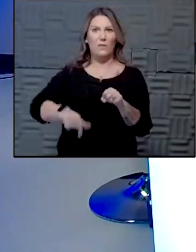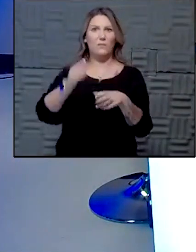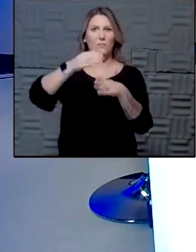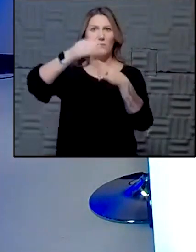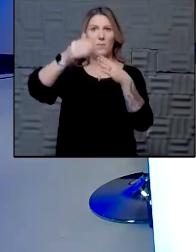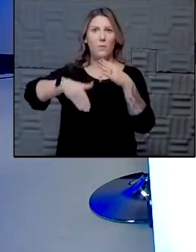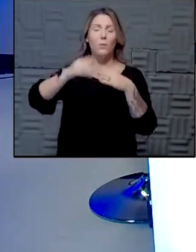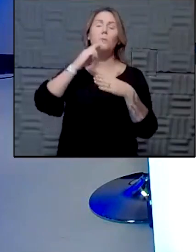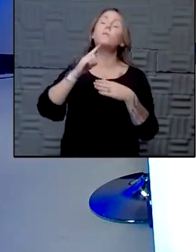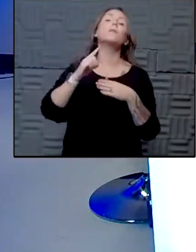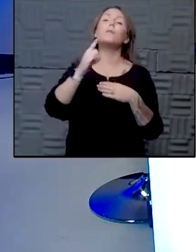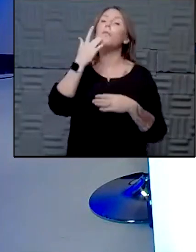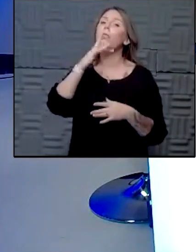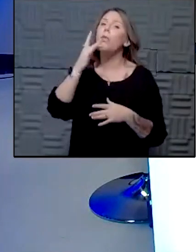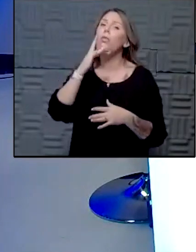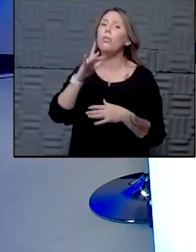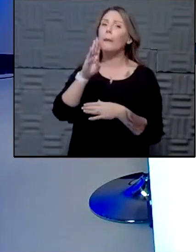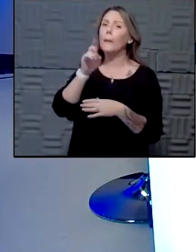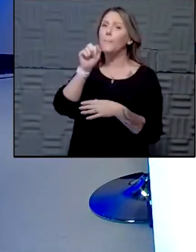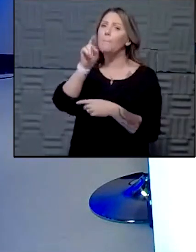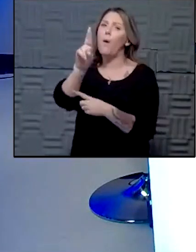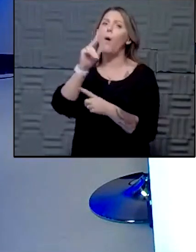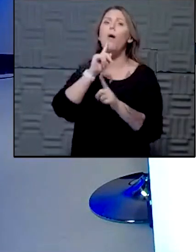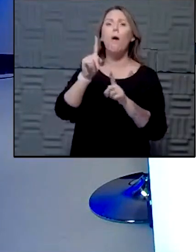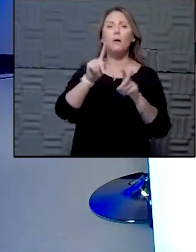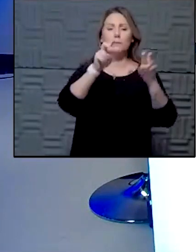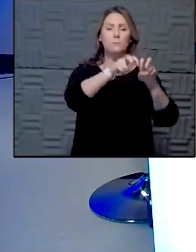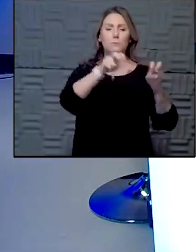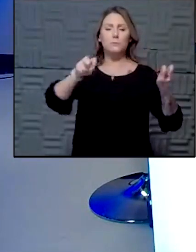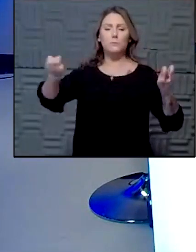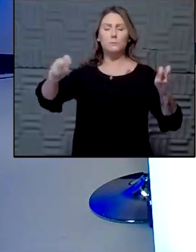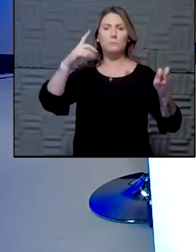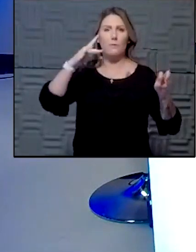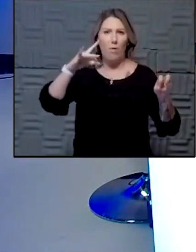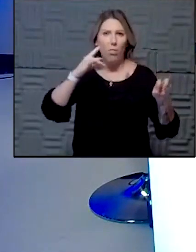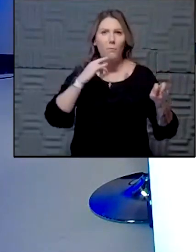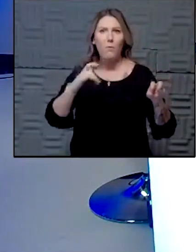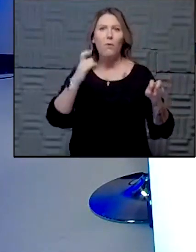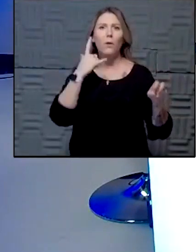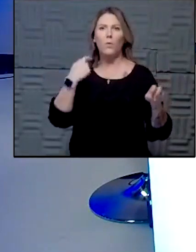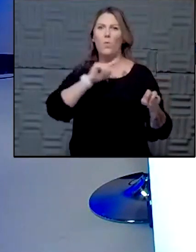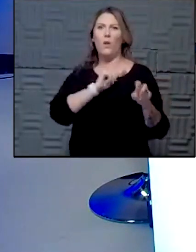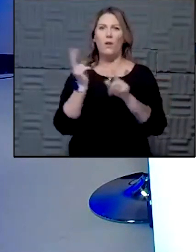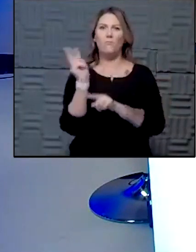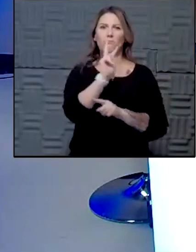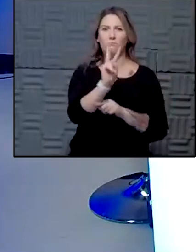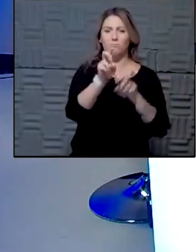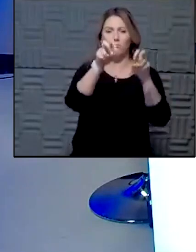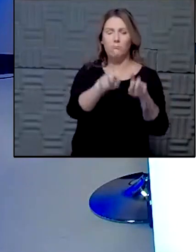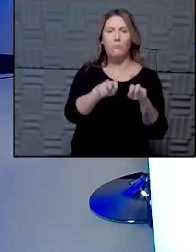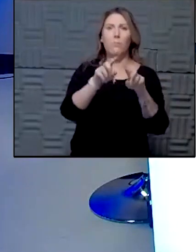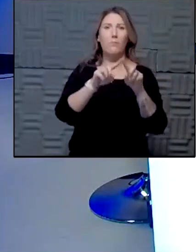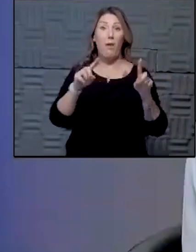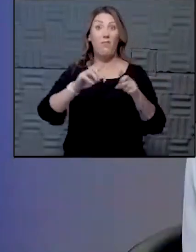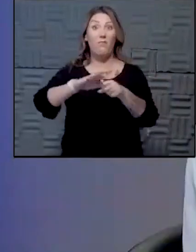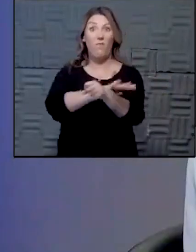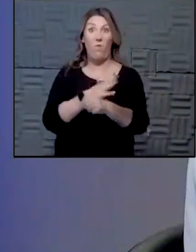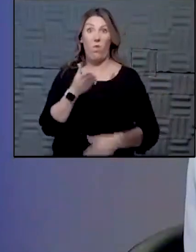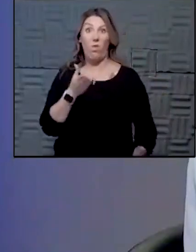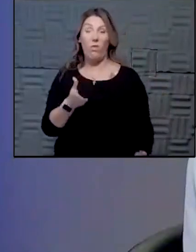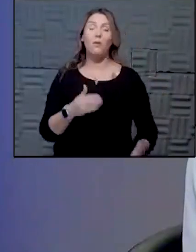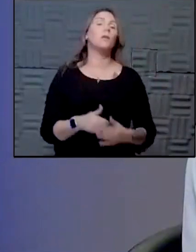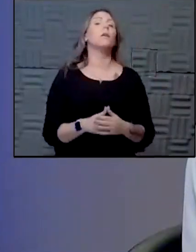there were a couple of seats at the bar that were far away from everybody, so my wife and I went there. But, I mean, other than that, it was pretty darn full there. I'm